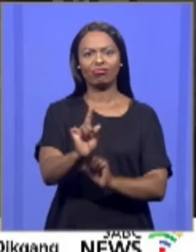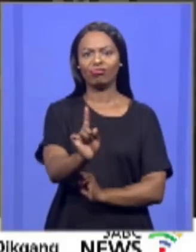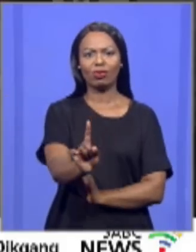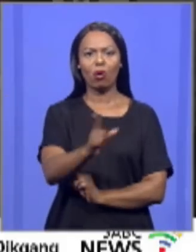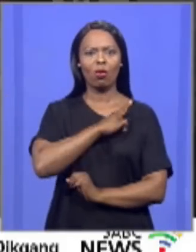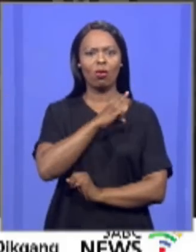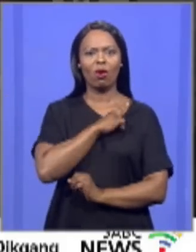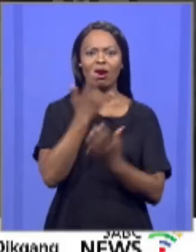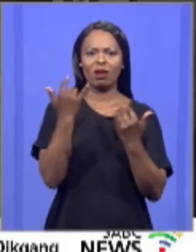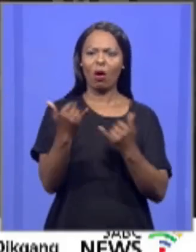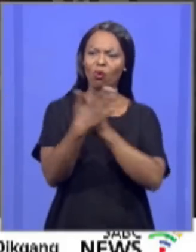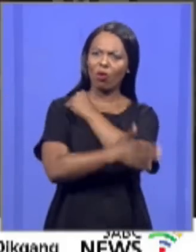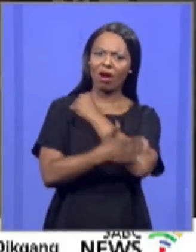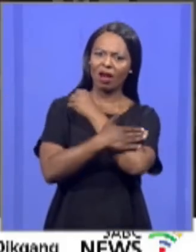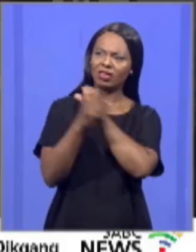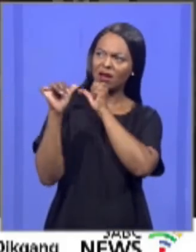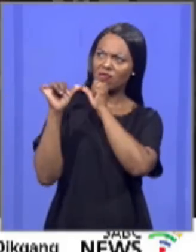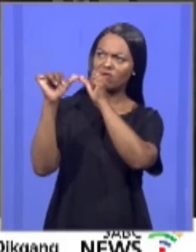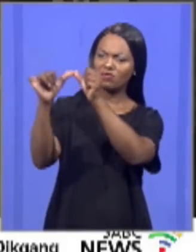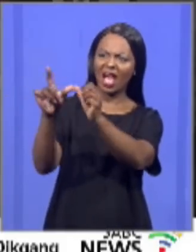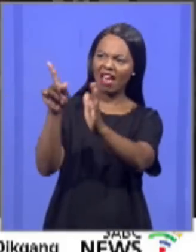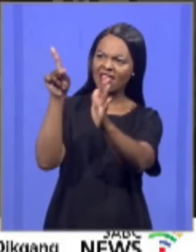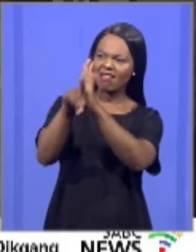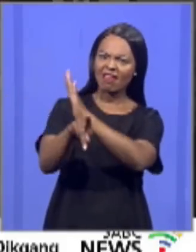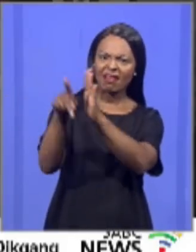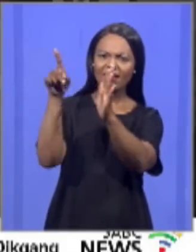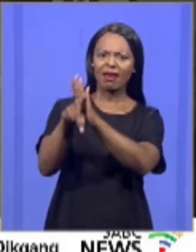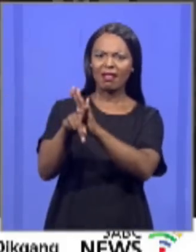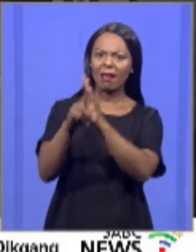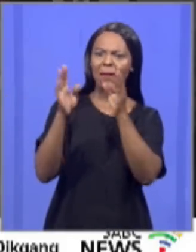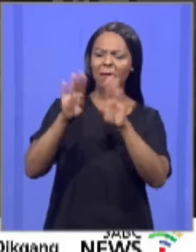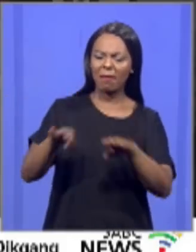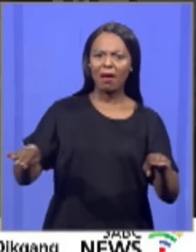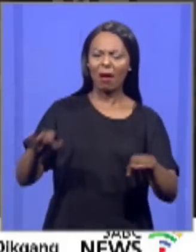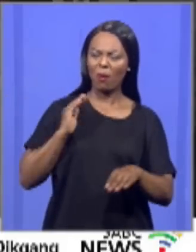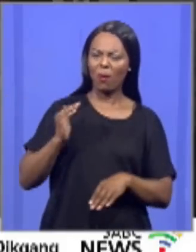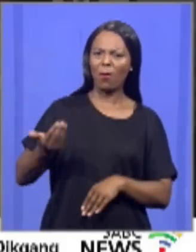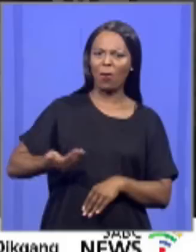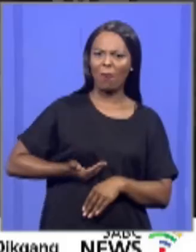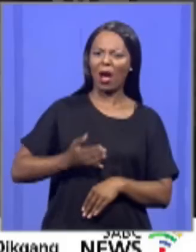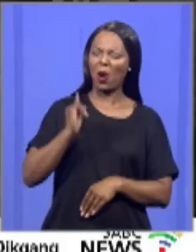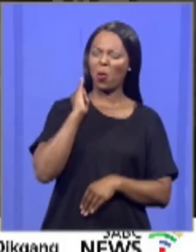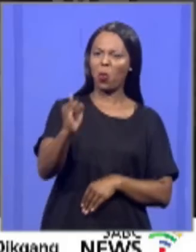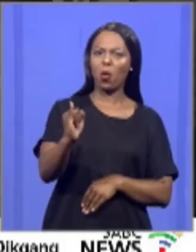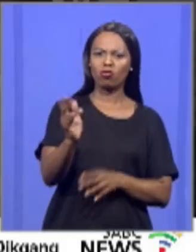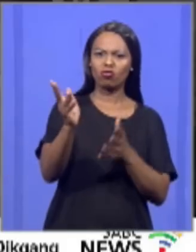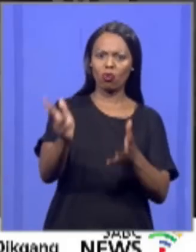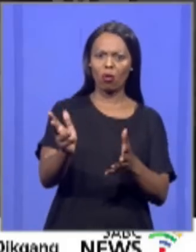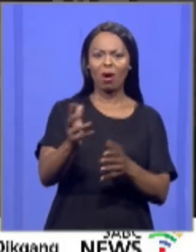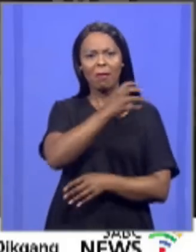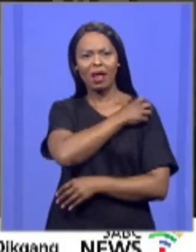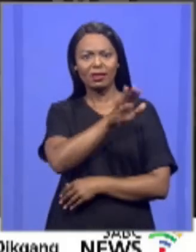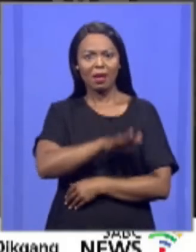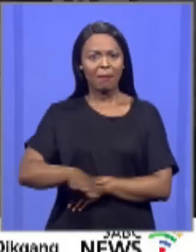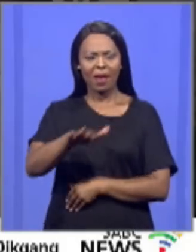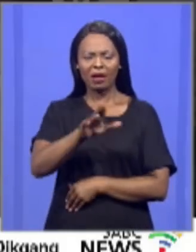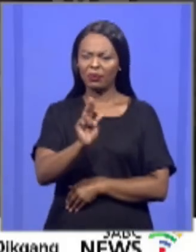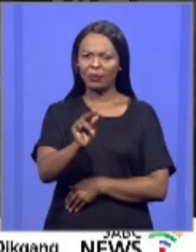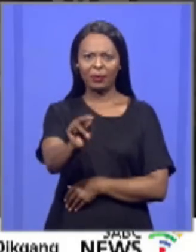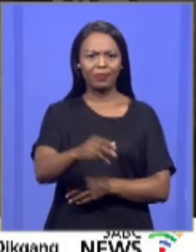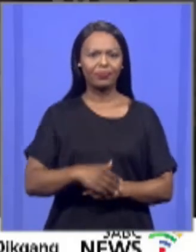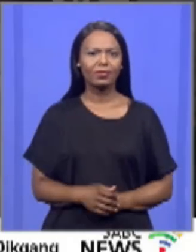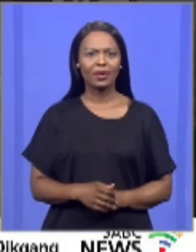agisane le naga e tsweletseng go bolaya bana le basadi le gone setlogo ko nageng ya Palestina. Setswalle